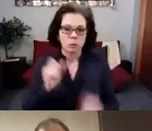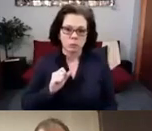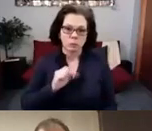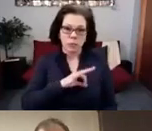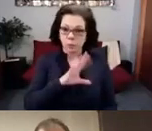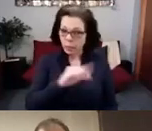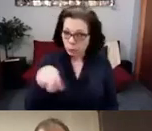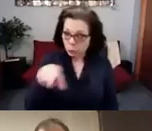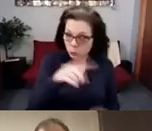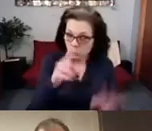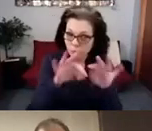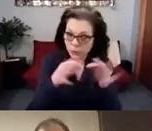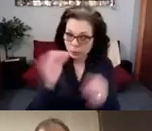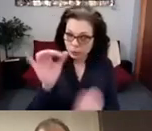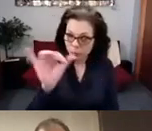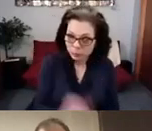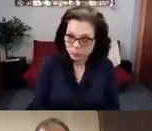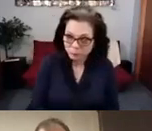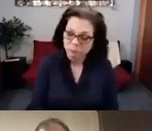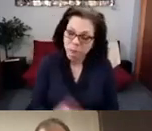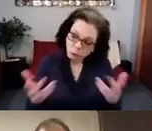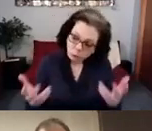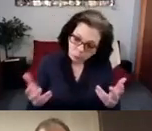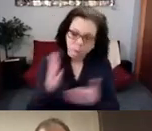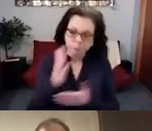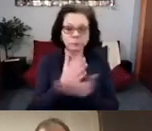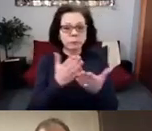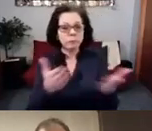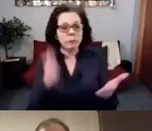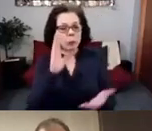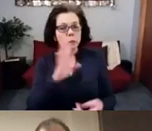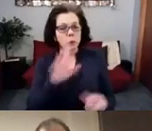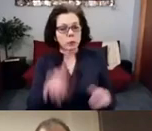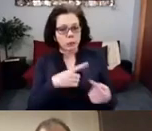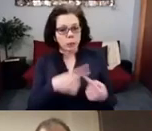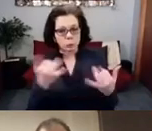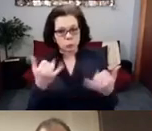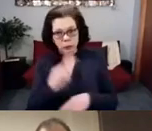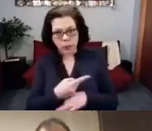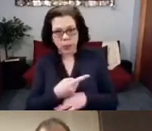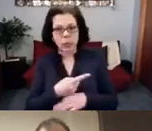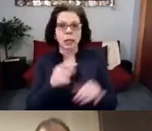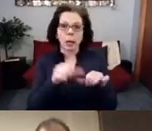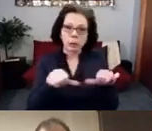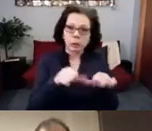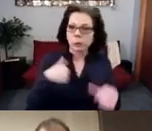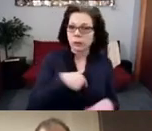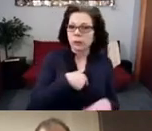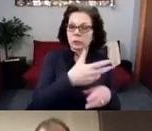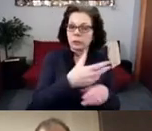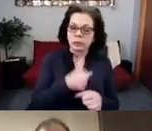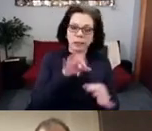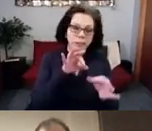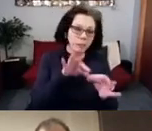families. So there's some areas that we're going to touch on here today by way of update, those areas that we received feedback and questions